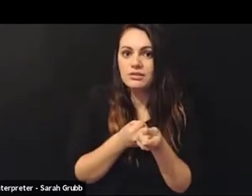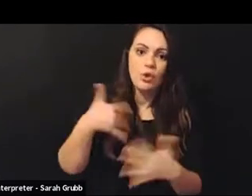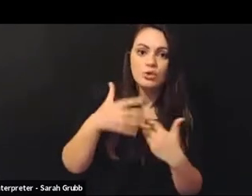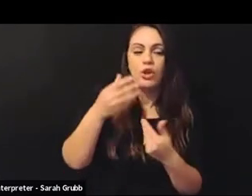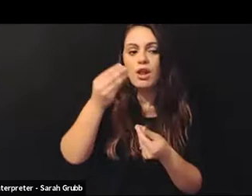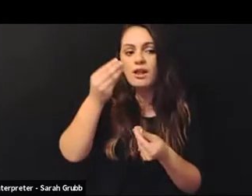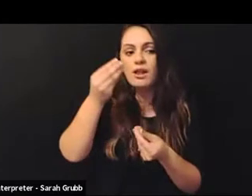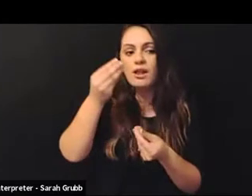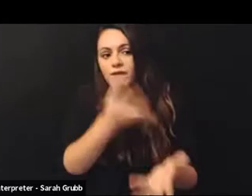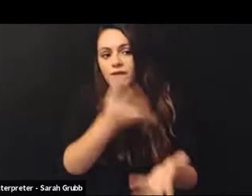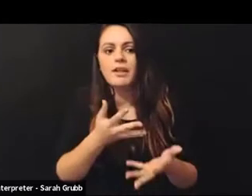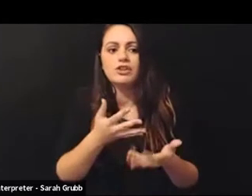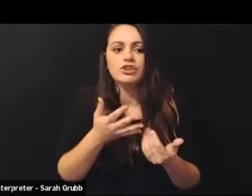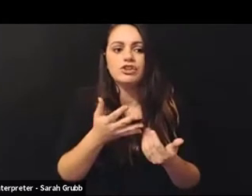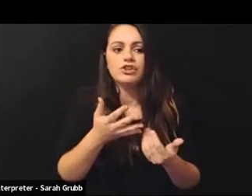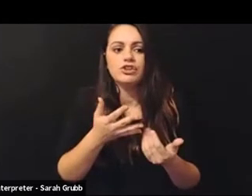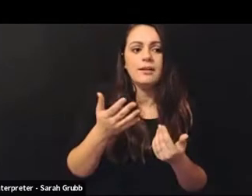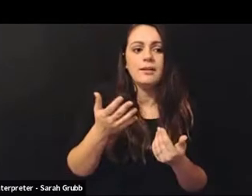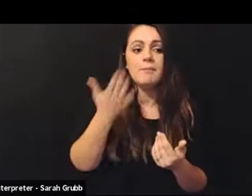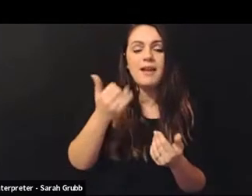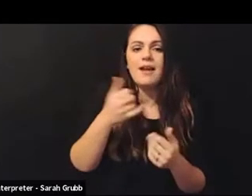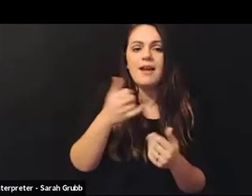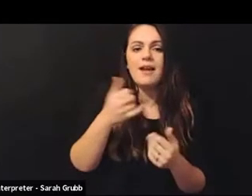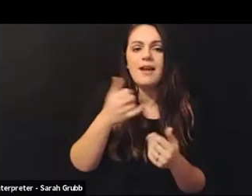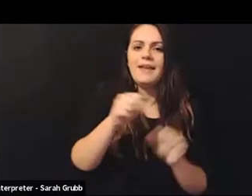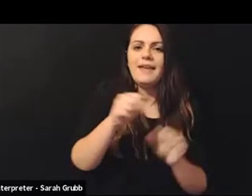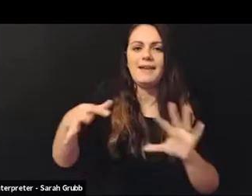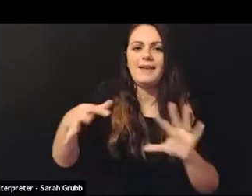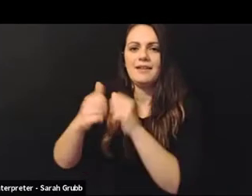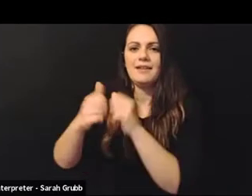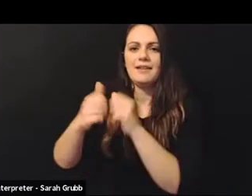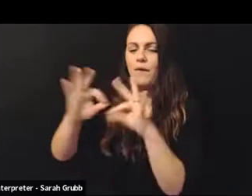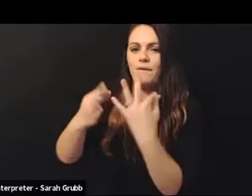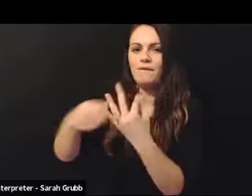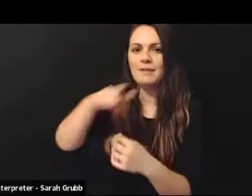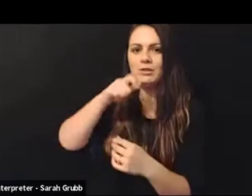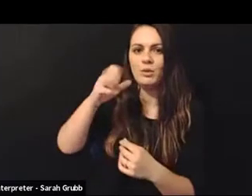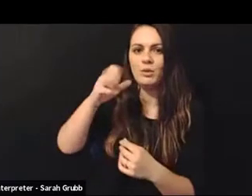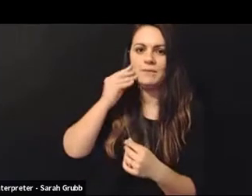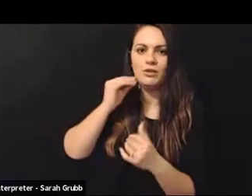with other families that might have similar challenges. So I think that in my